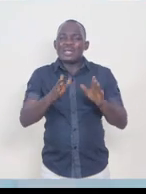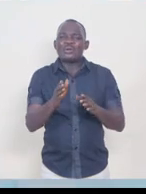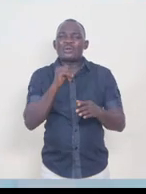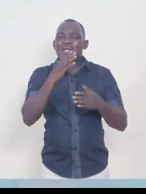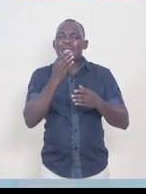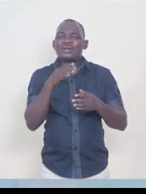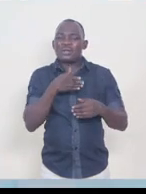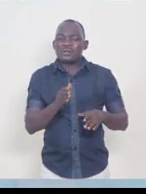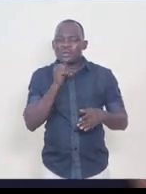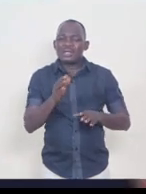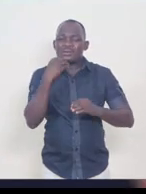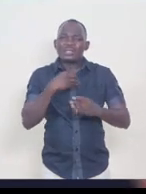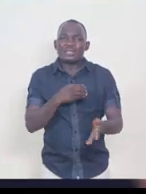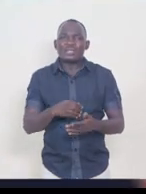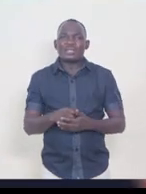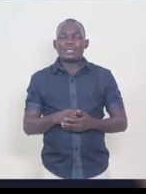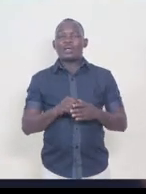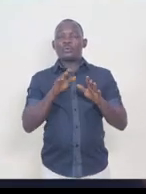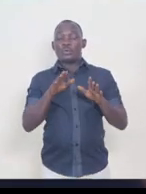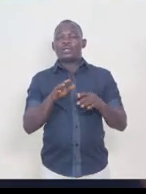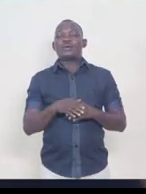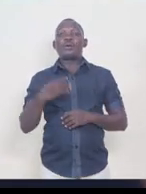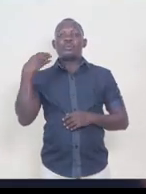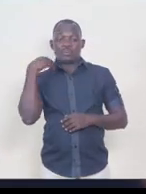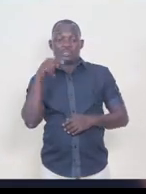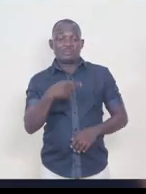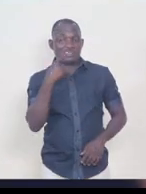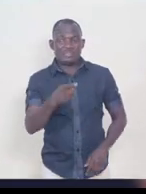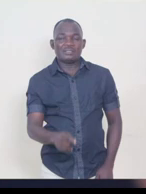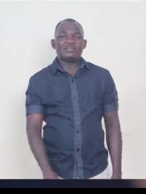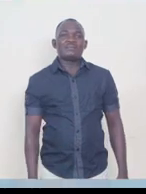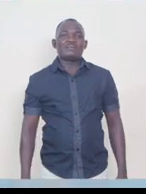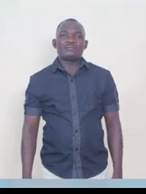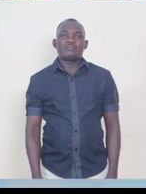that. Crap. Coco is going to have a head.